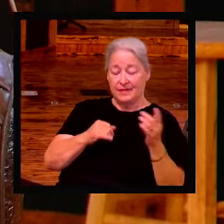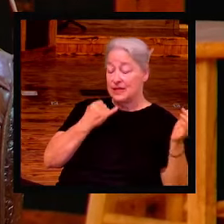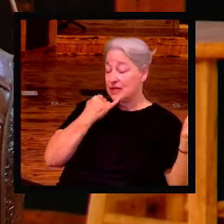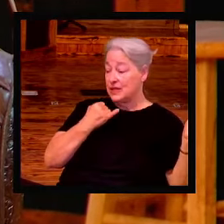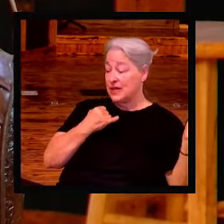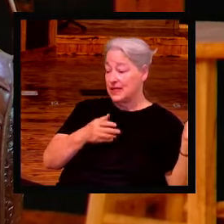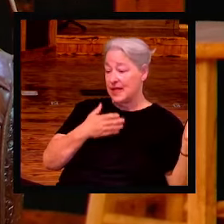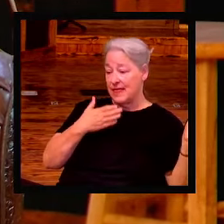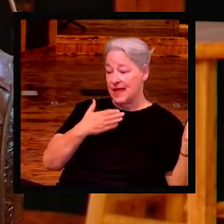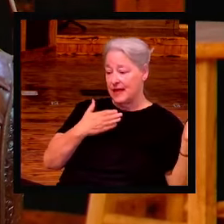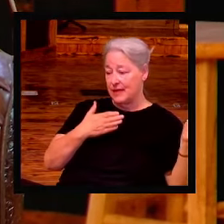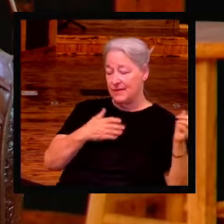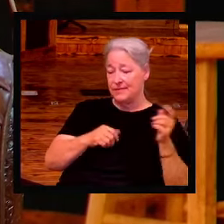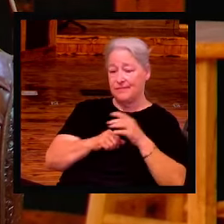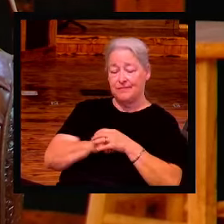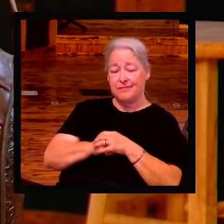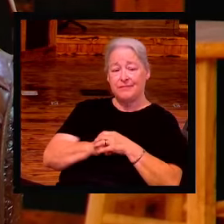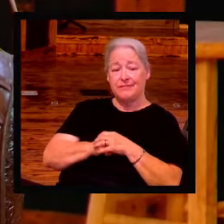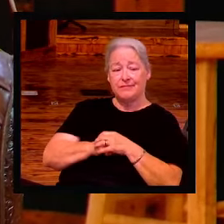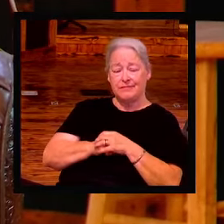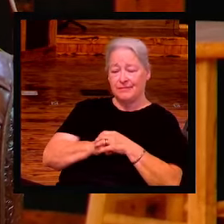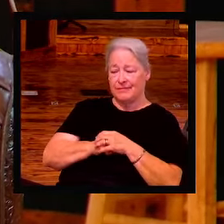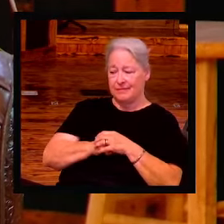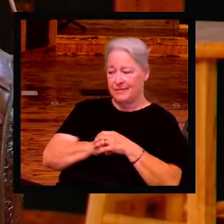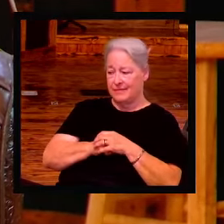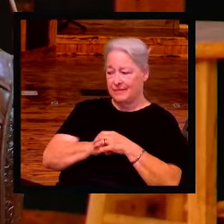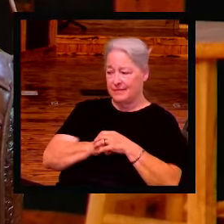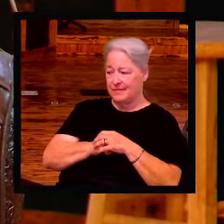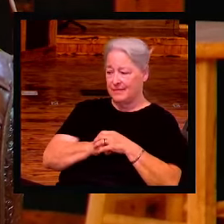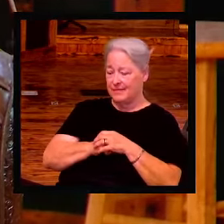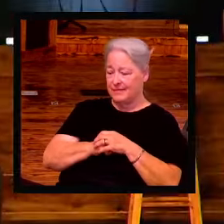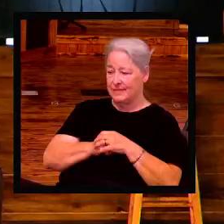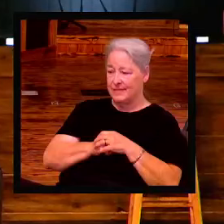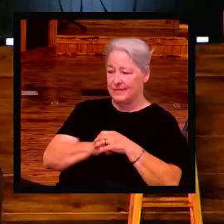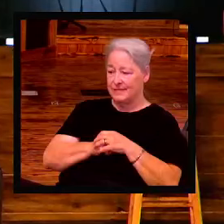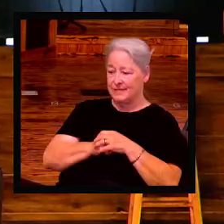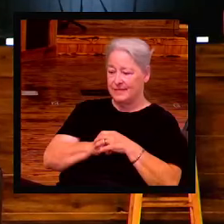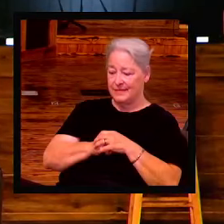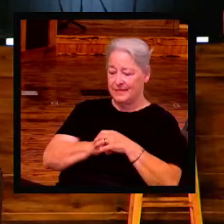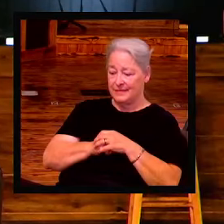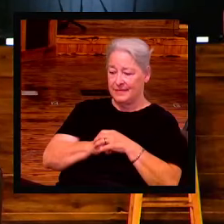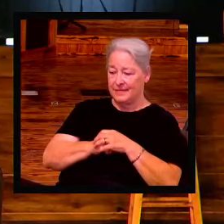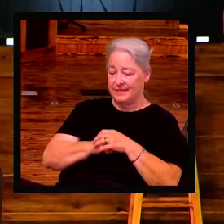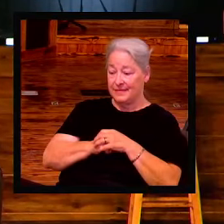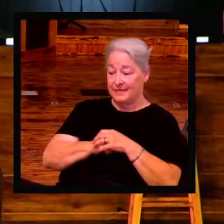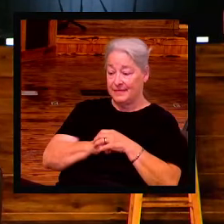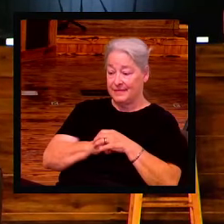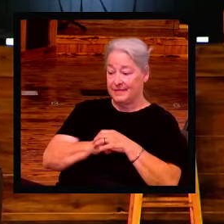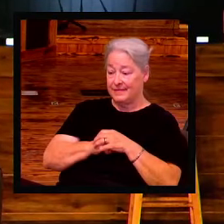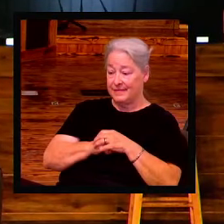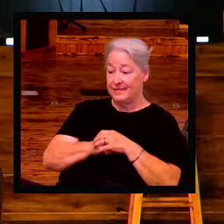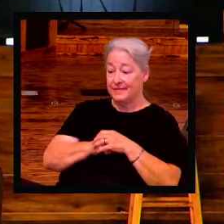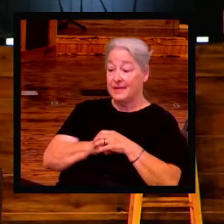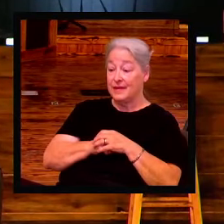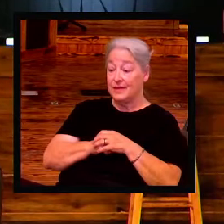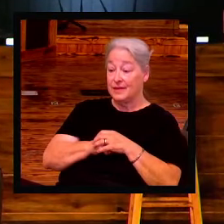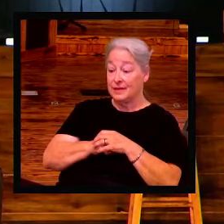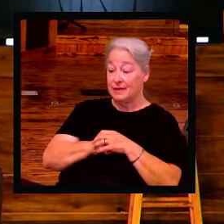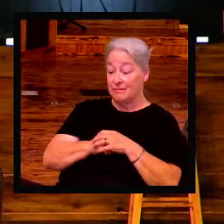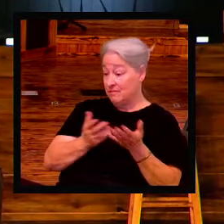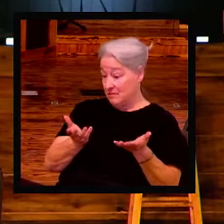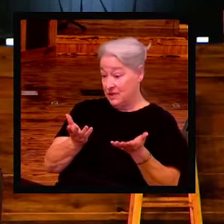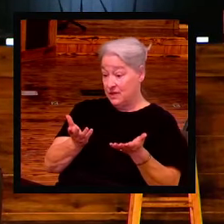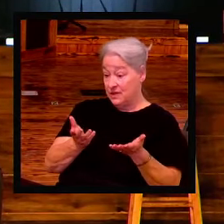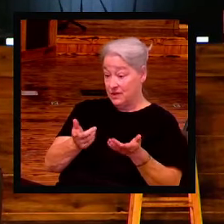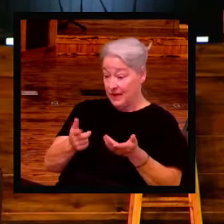takes courage. When somebody like me hears the word witch, only I think very